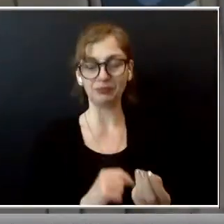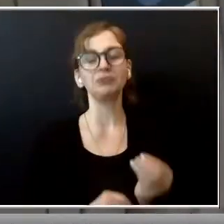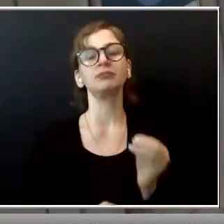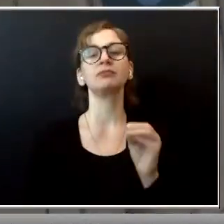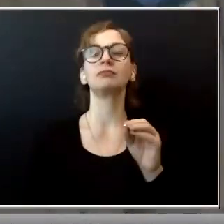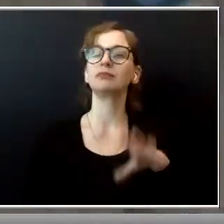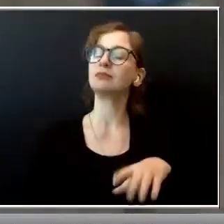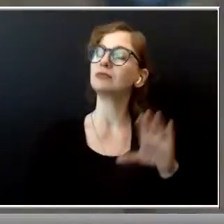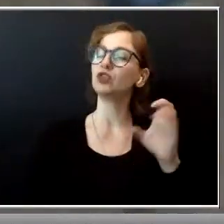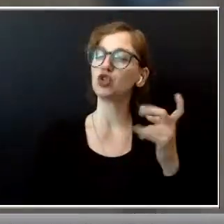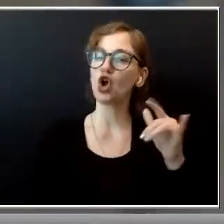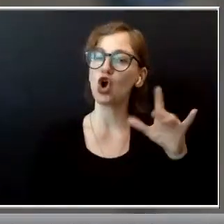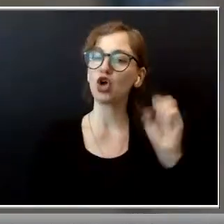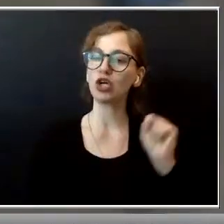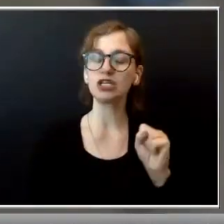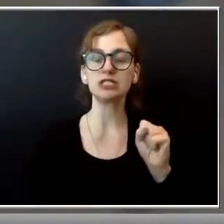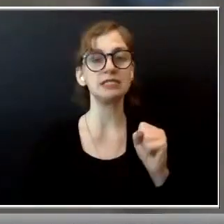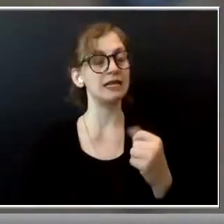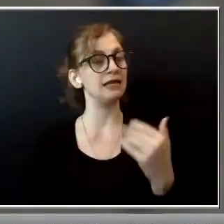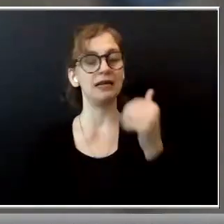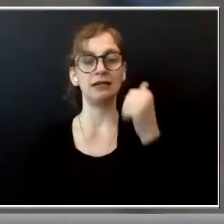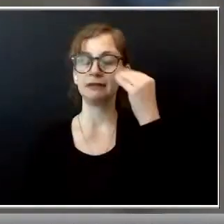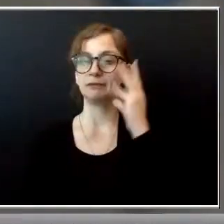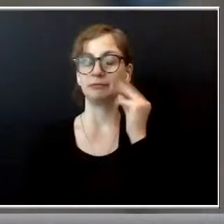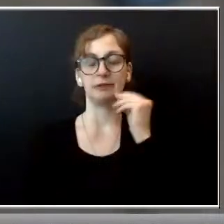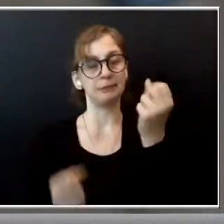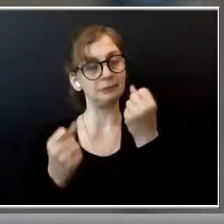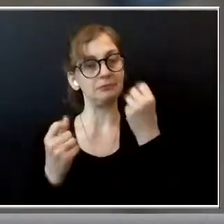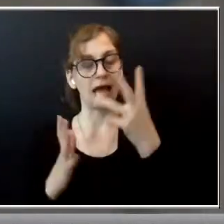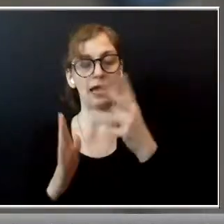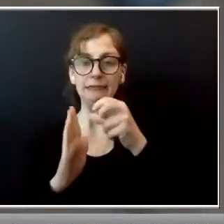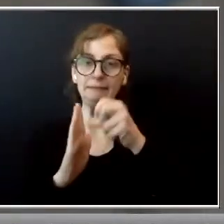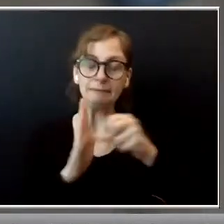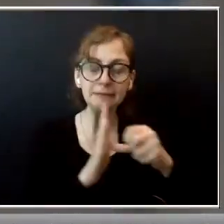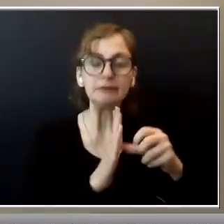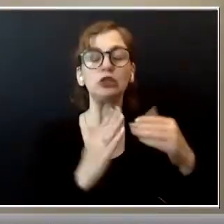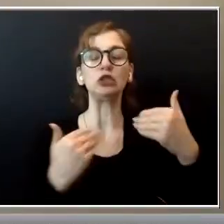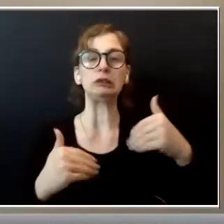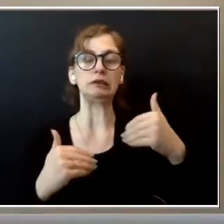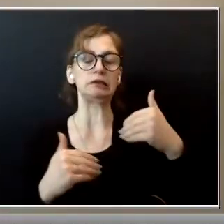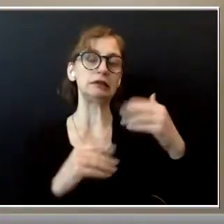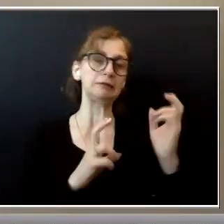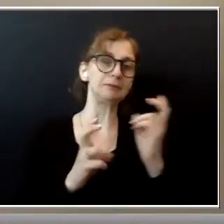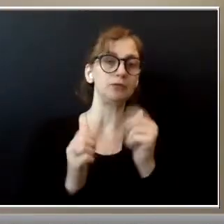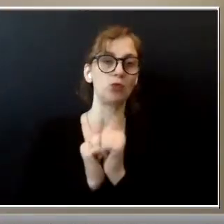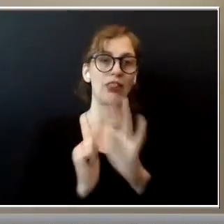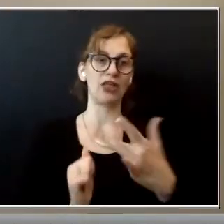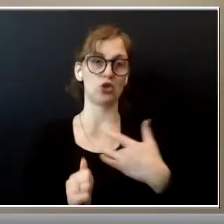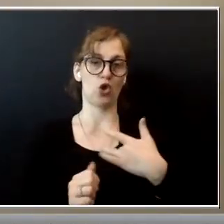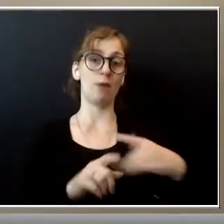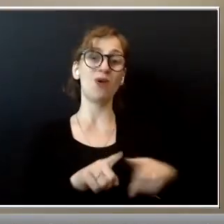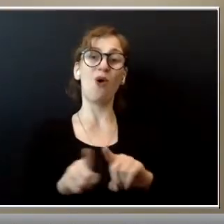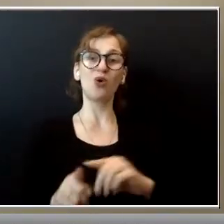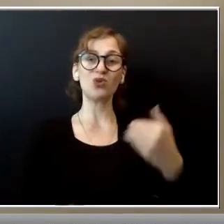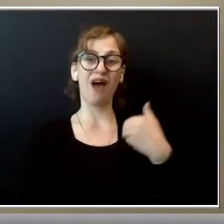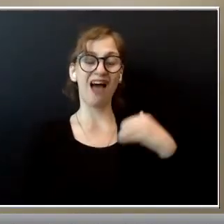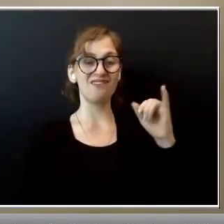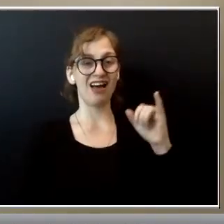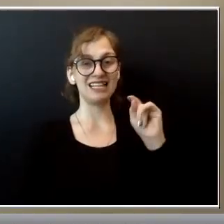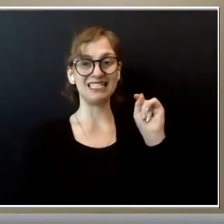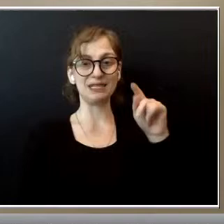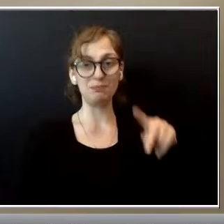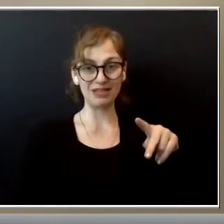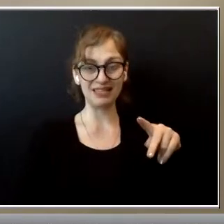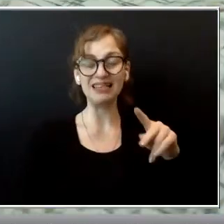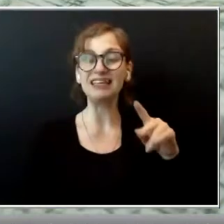has ITP, a blood platelet disorder that can cause abnormal bleeding. That was the biggest concern for Charles and